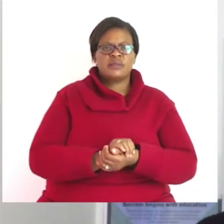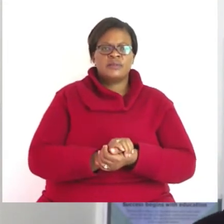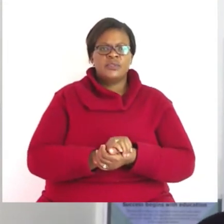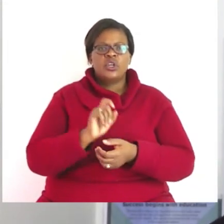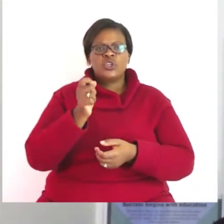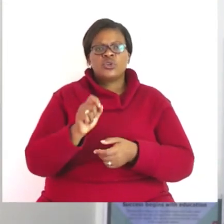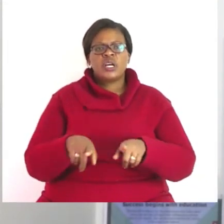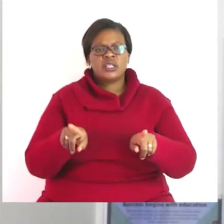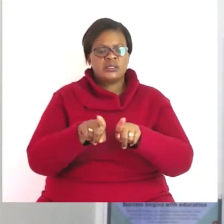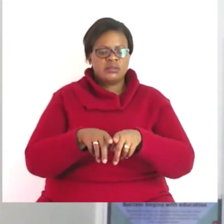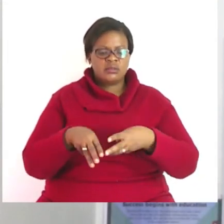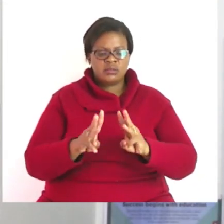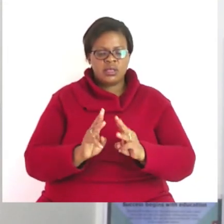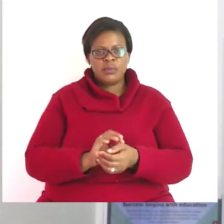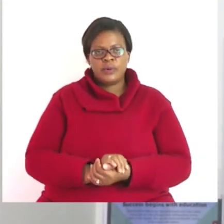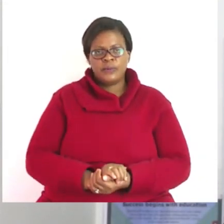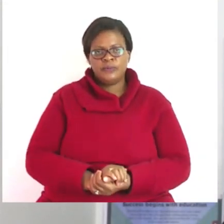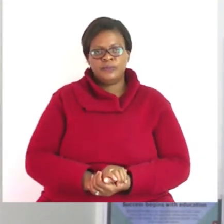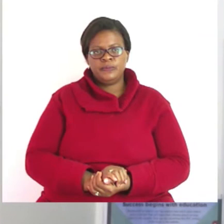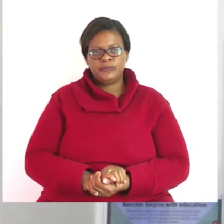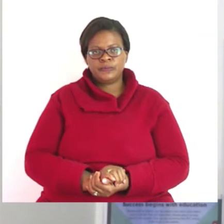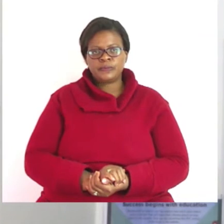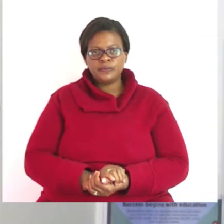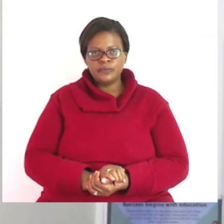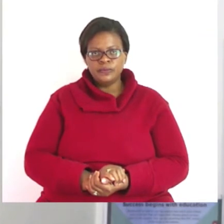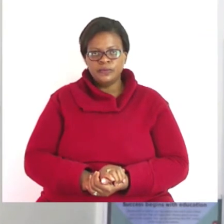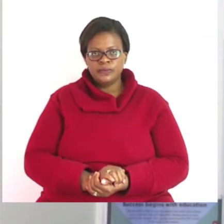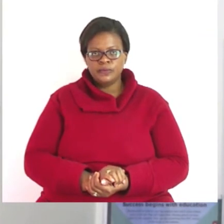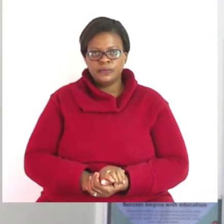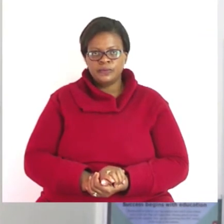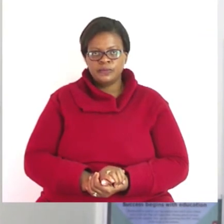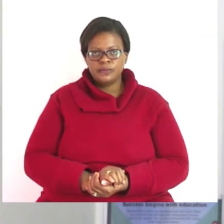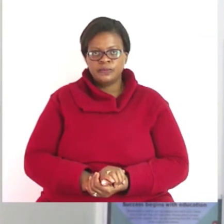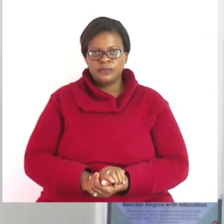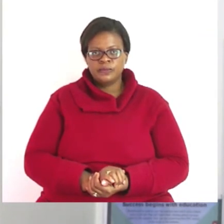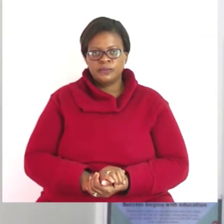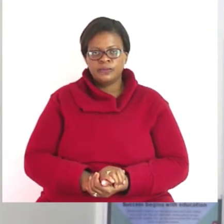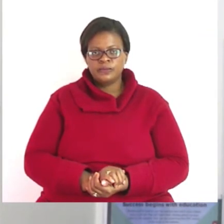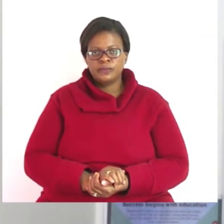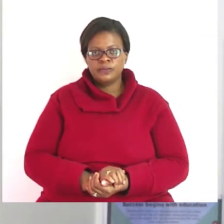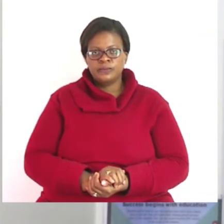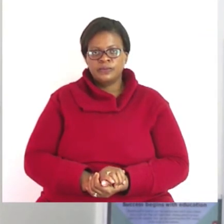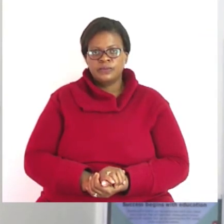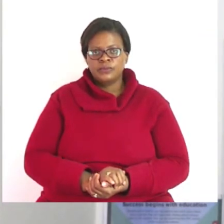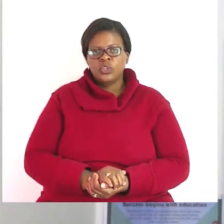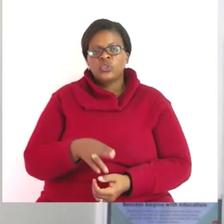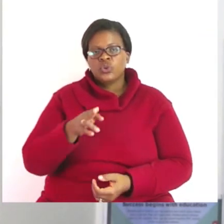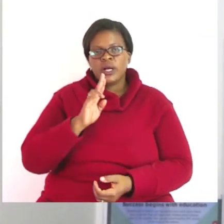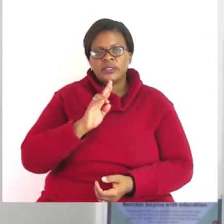Just erase this. you must write it in this